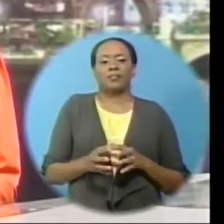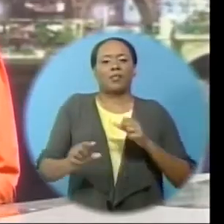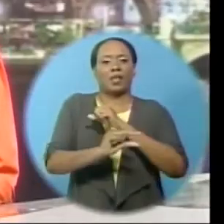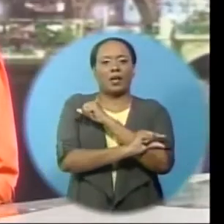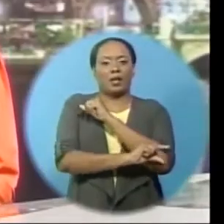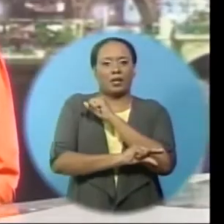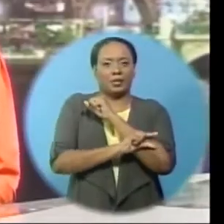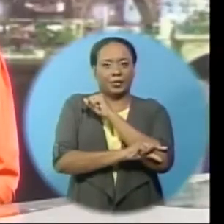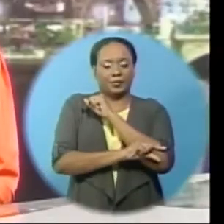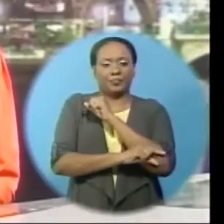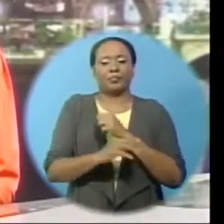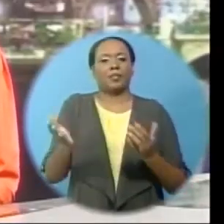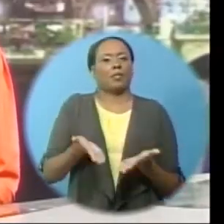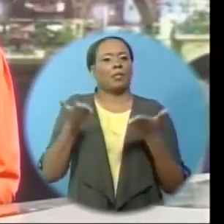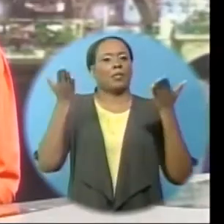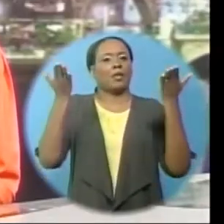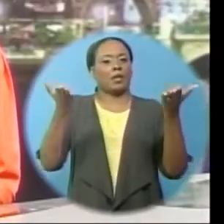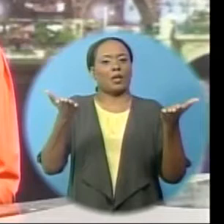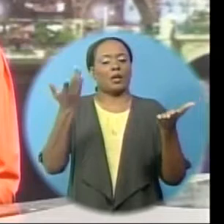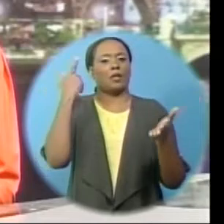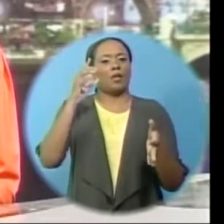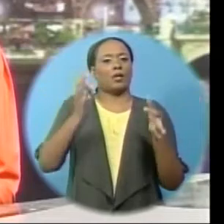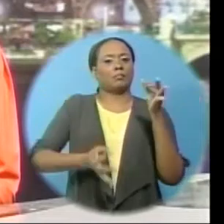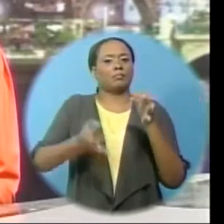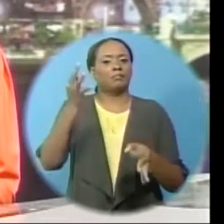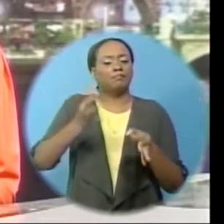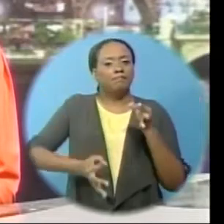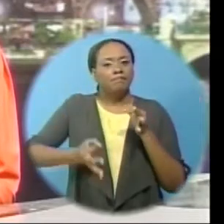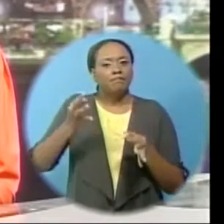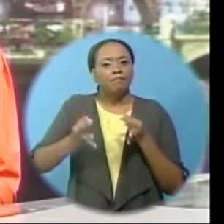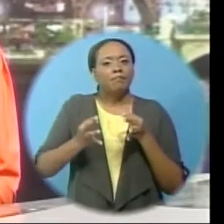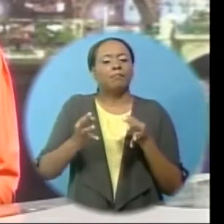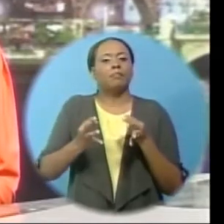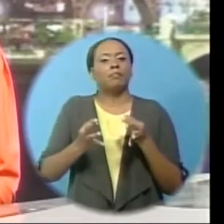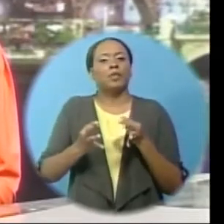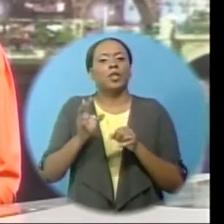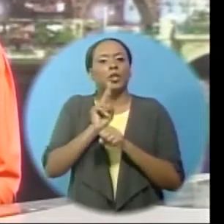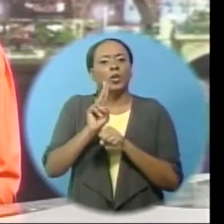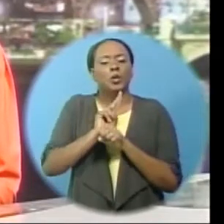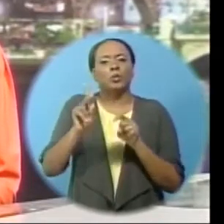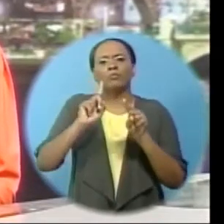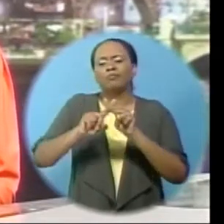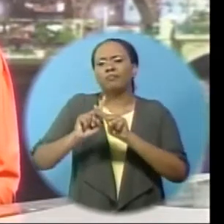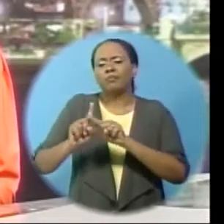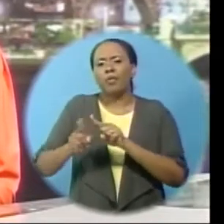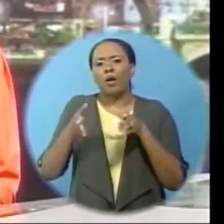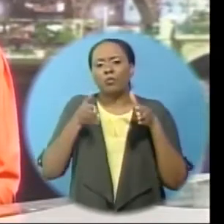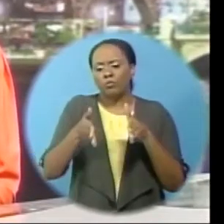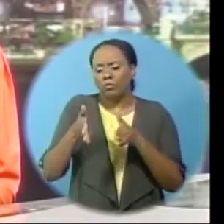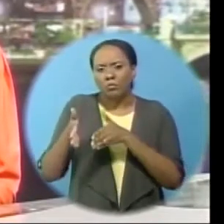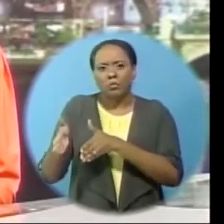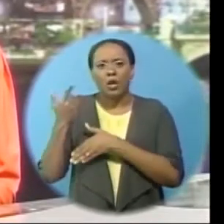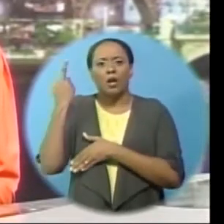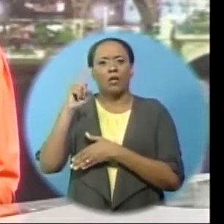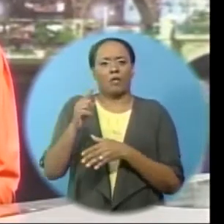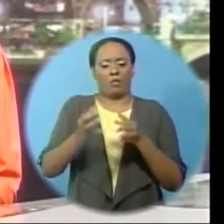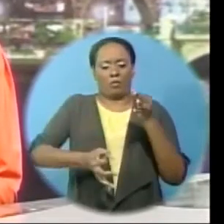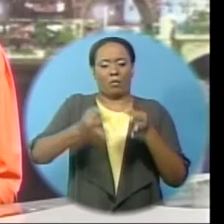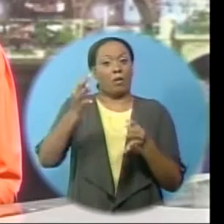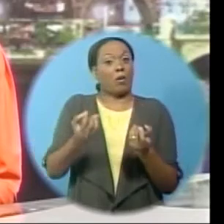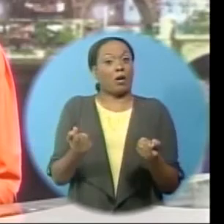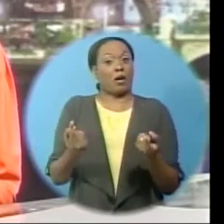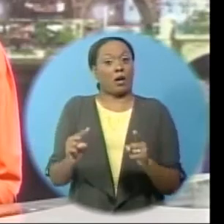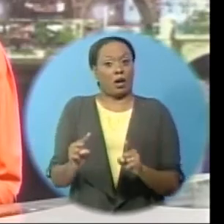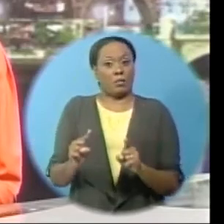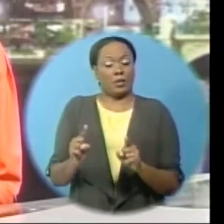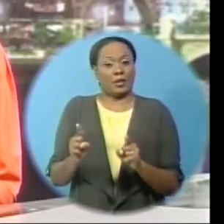In Guyana, recommendations have been made to the judiciary to allow the use of innovative measures to have court matters addressed in